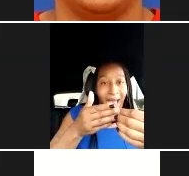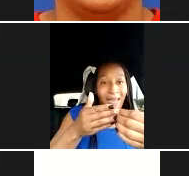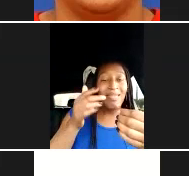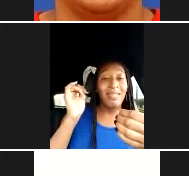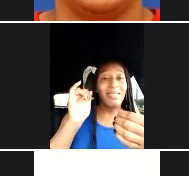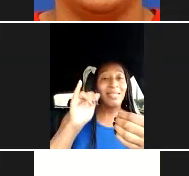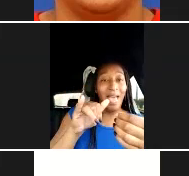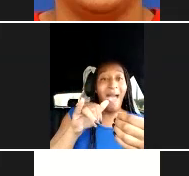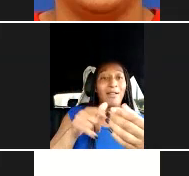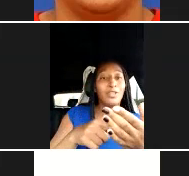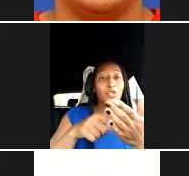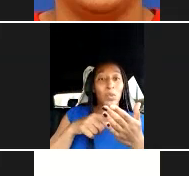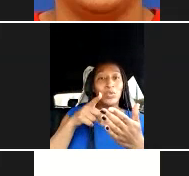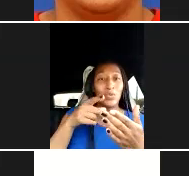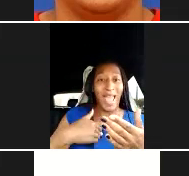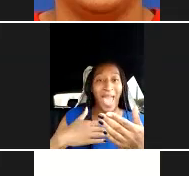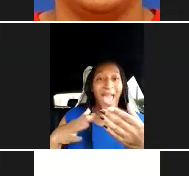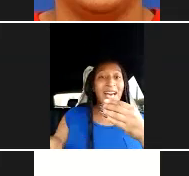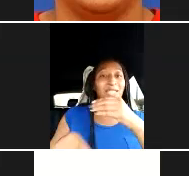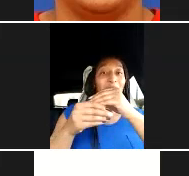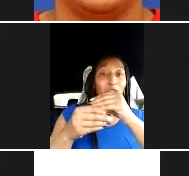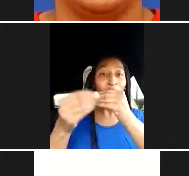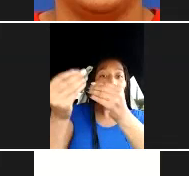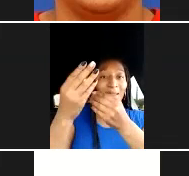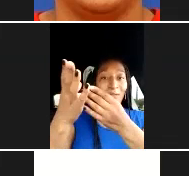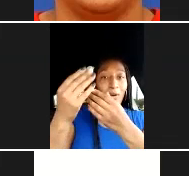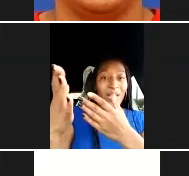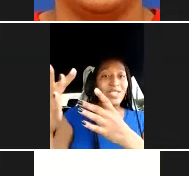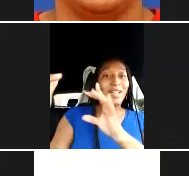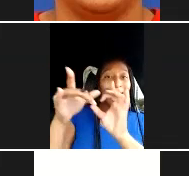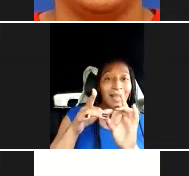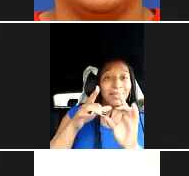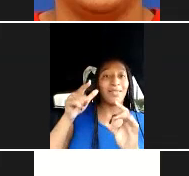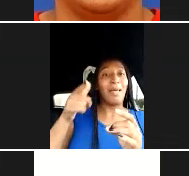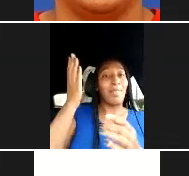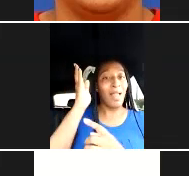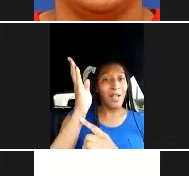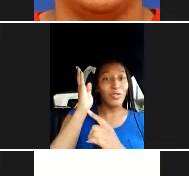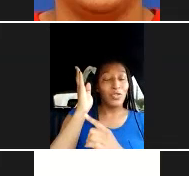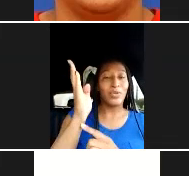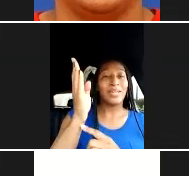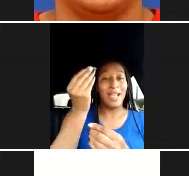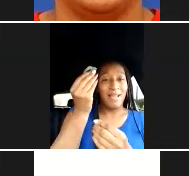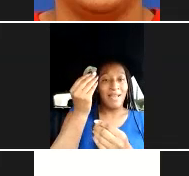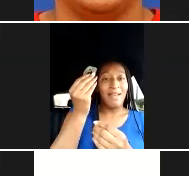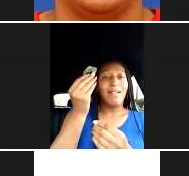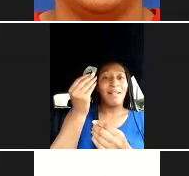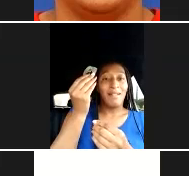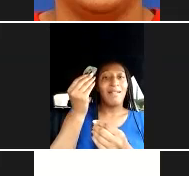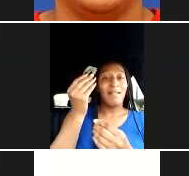practice solving problems related to this material. This study guide is due